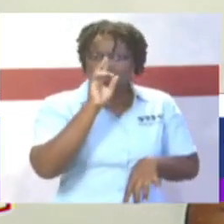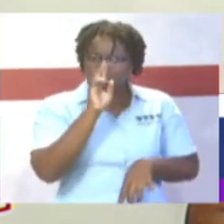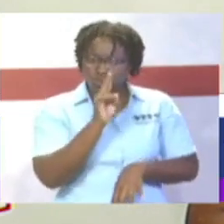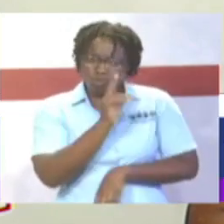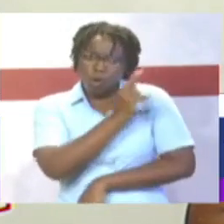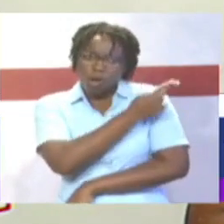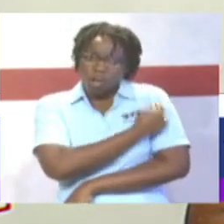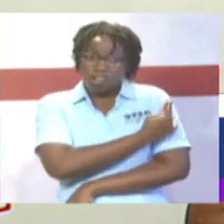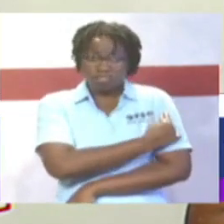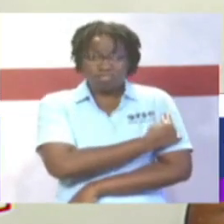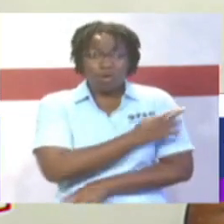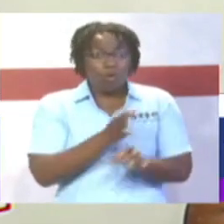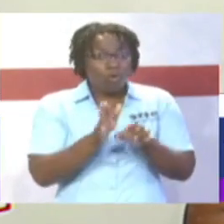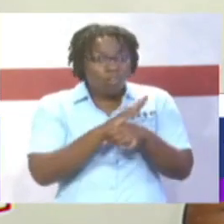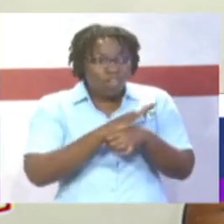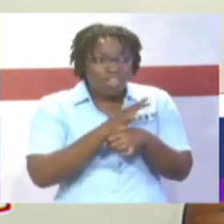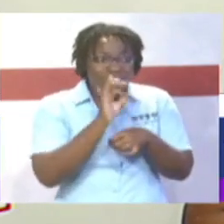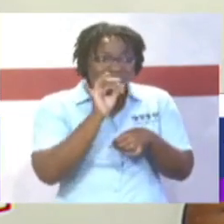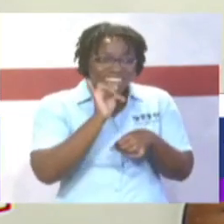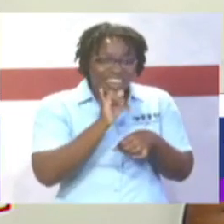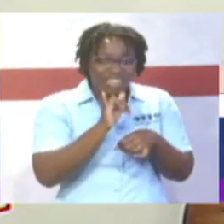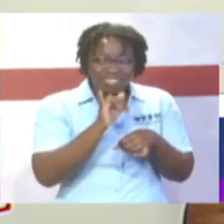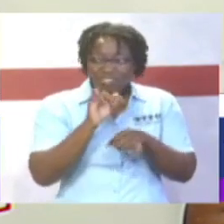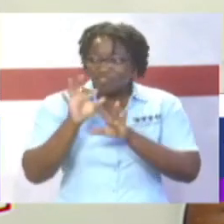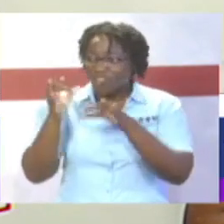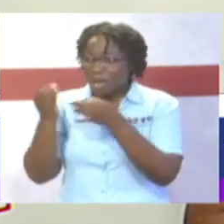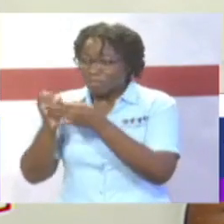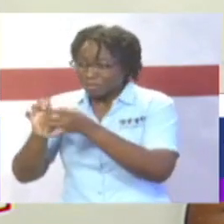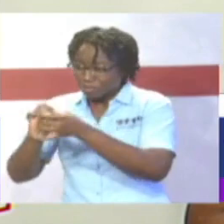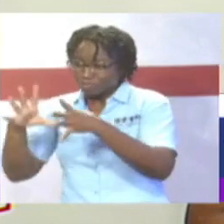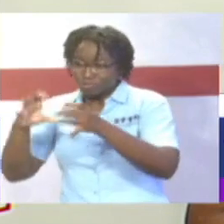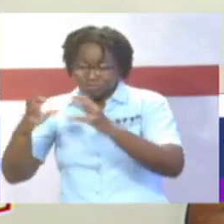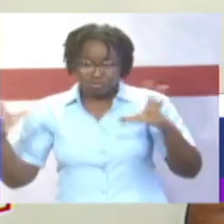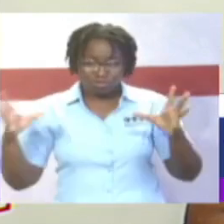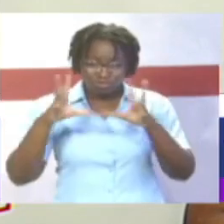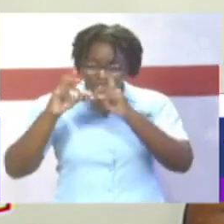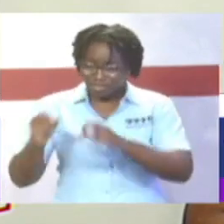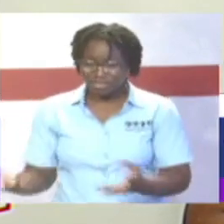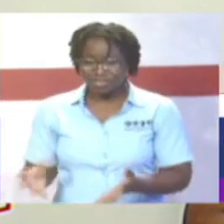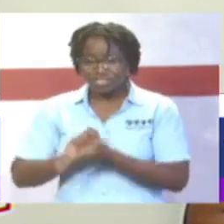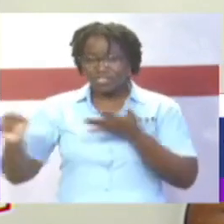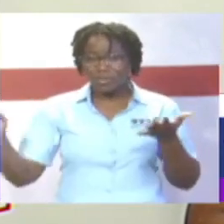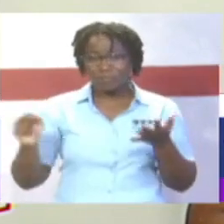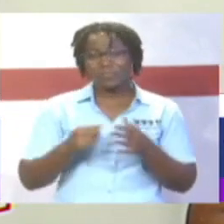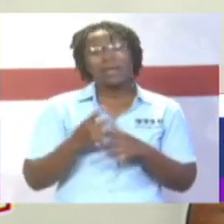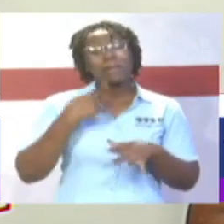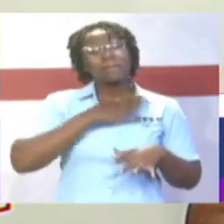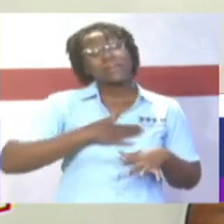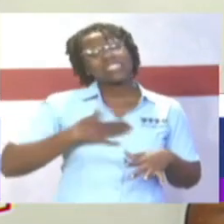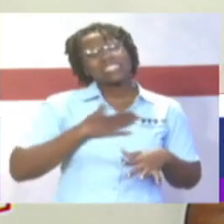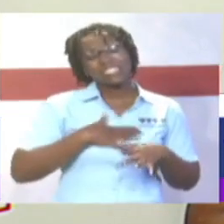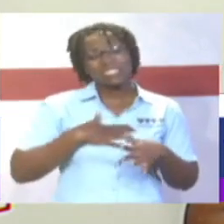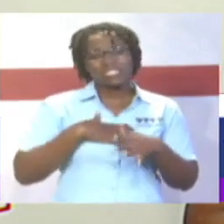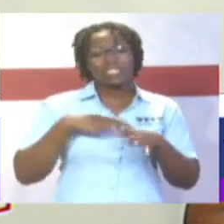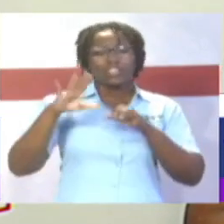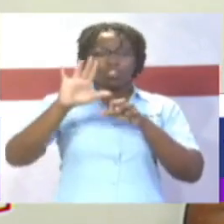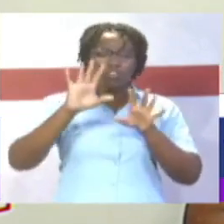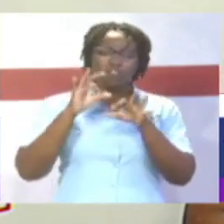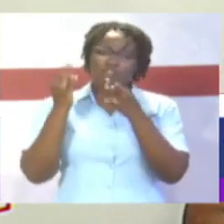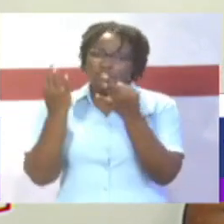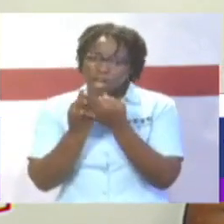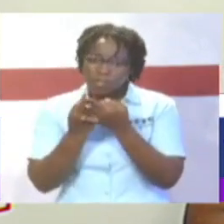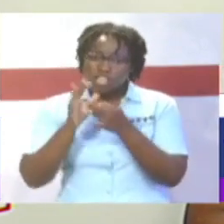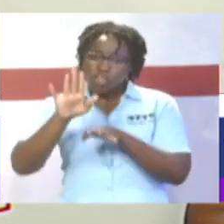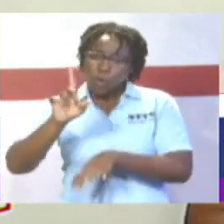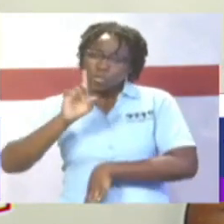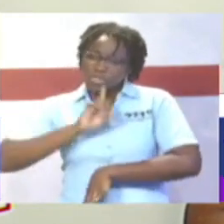it is destroying families. So I urge you to protect yourself, protect your family, protect